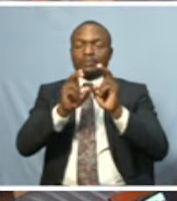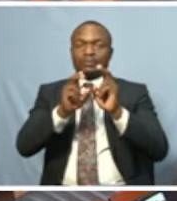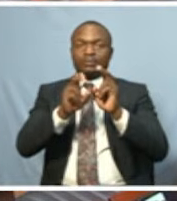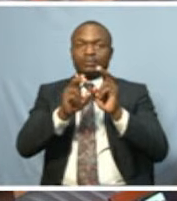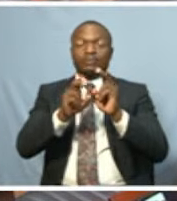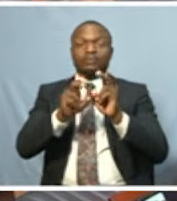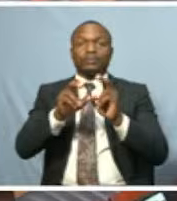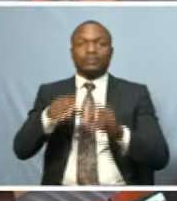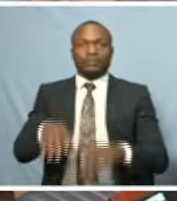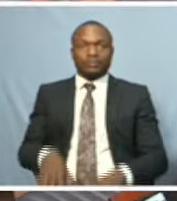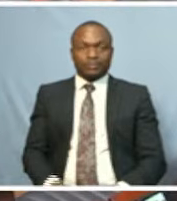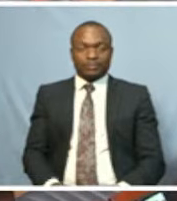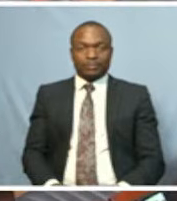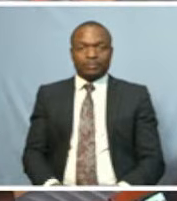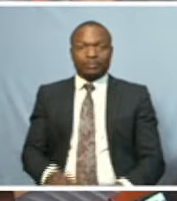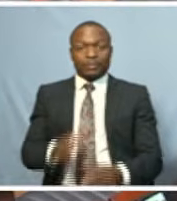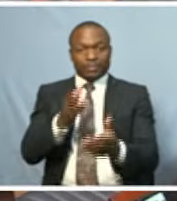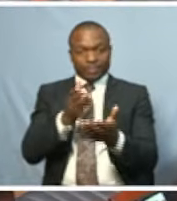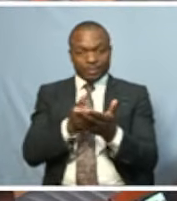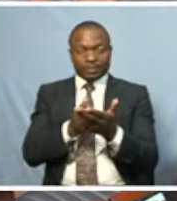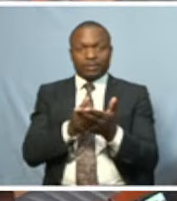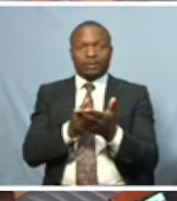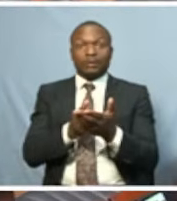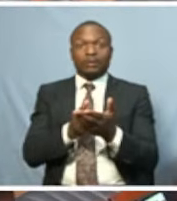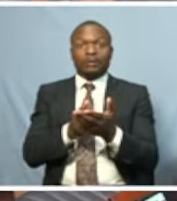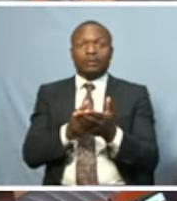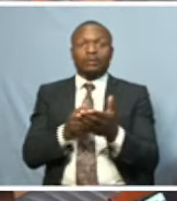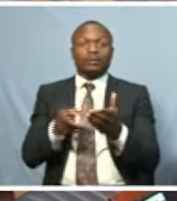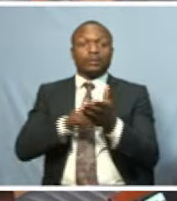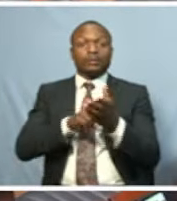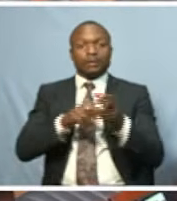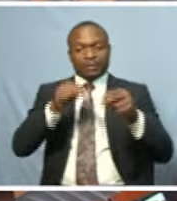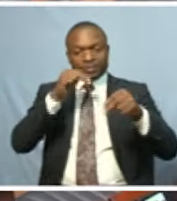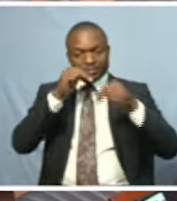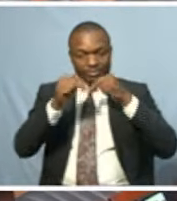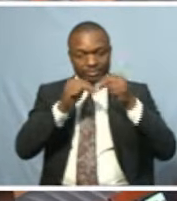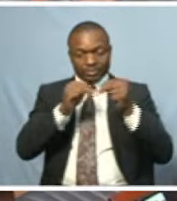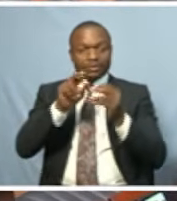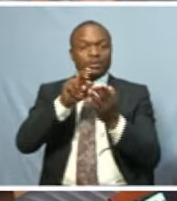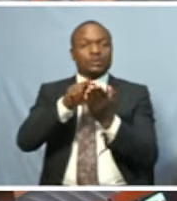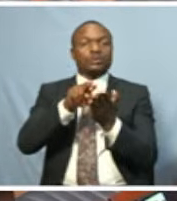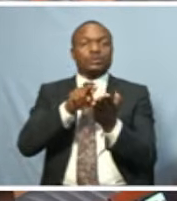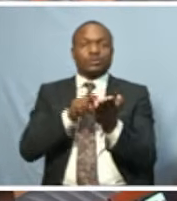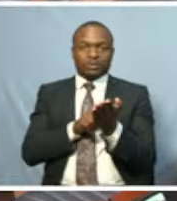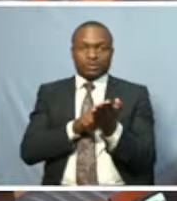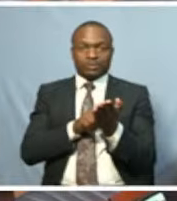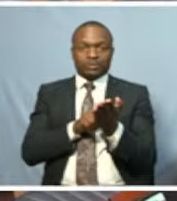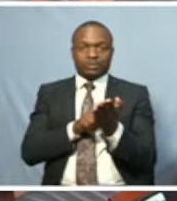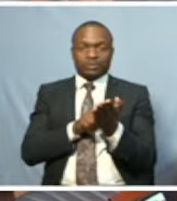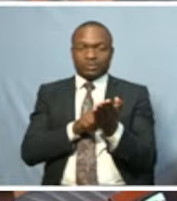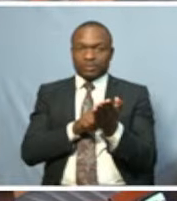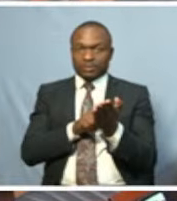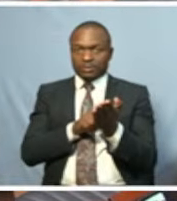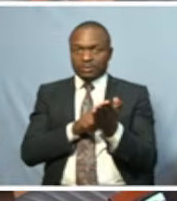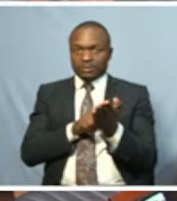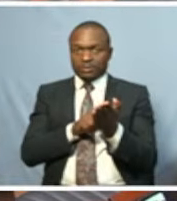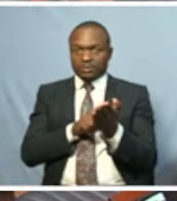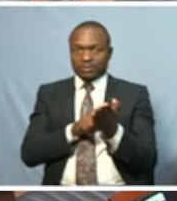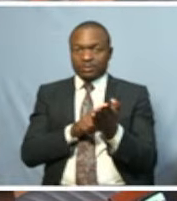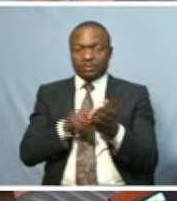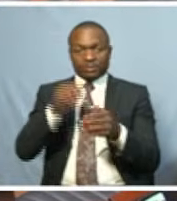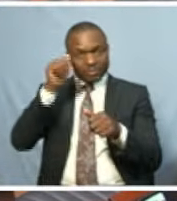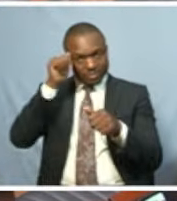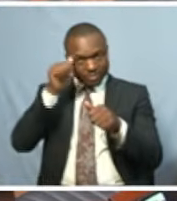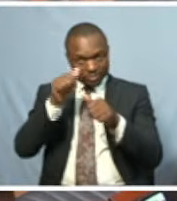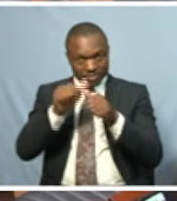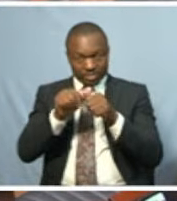adjournment states, rescind and renegotiate the terms and conditions of the joint venture agreement for